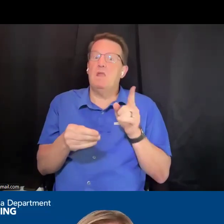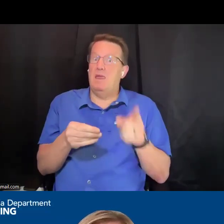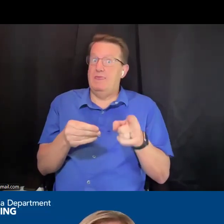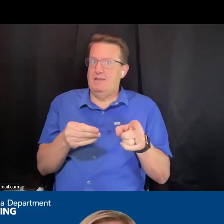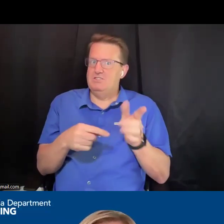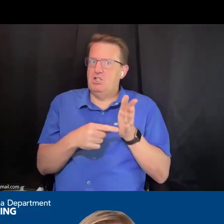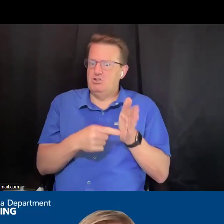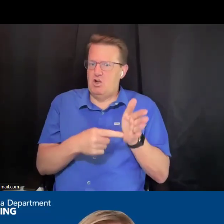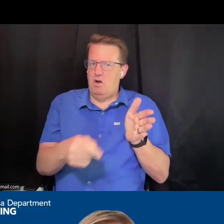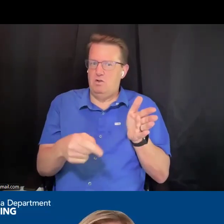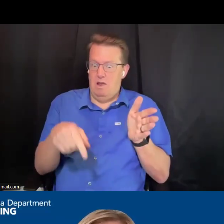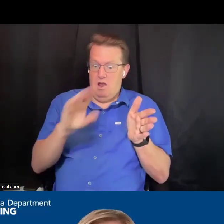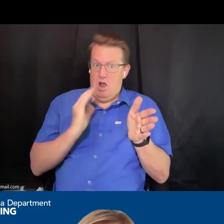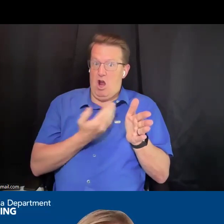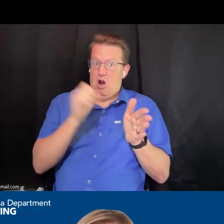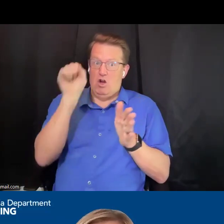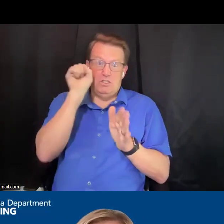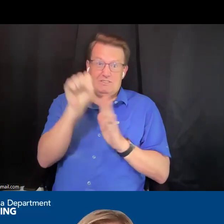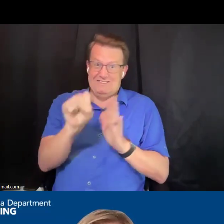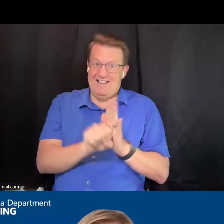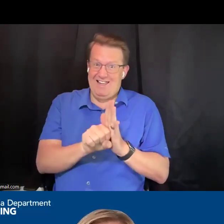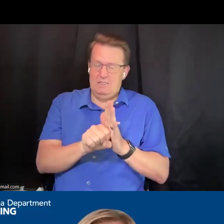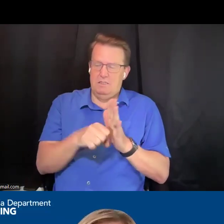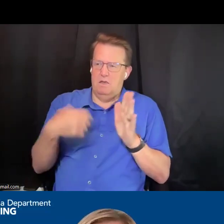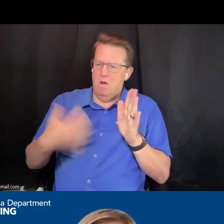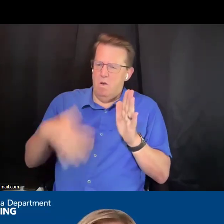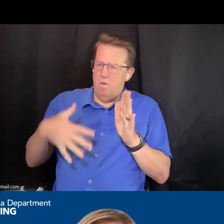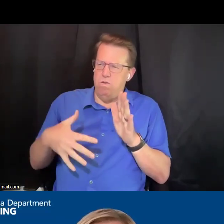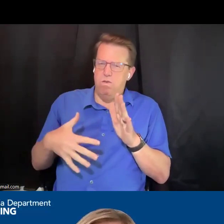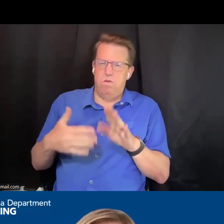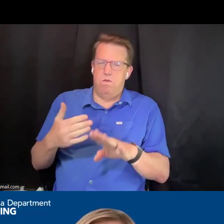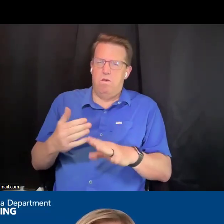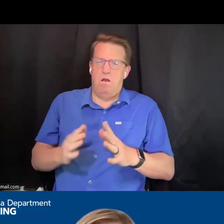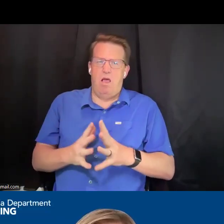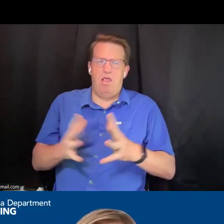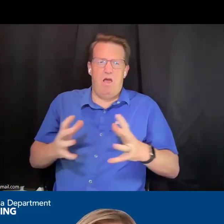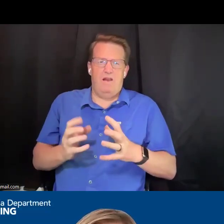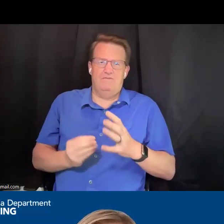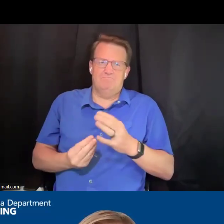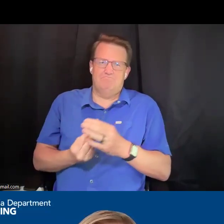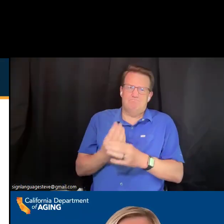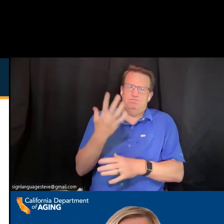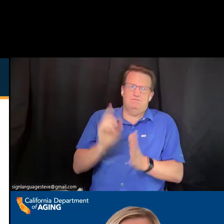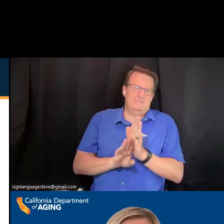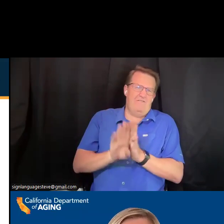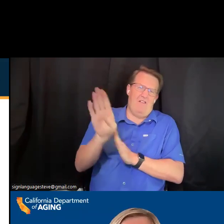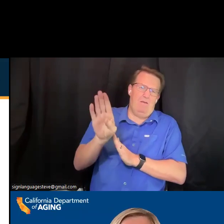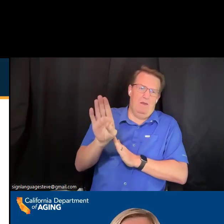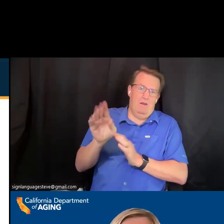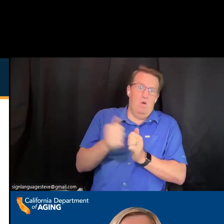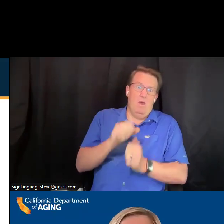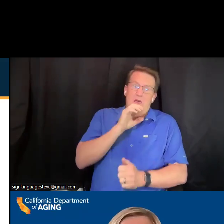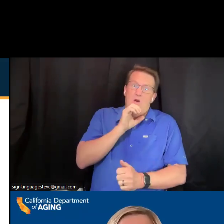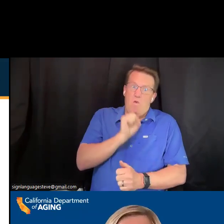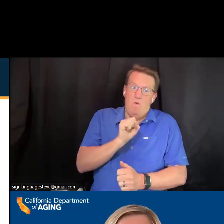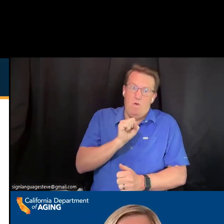state, we're experiencing significant growth among the older adult population. In fact, we're